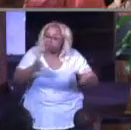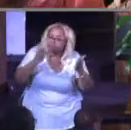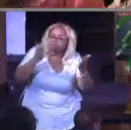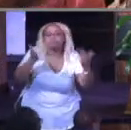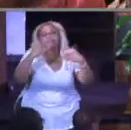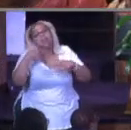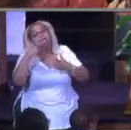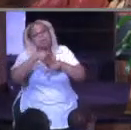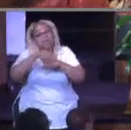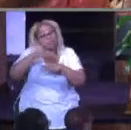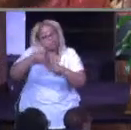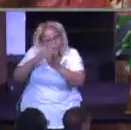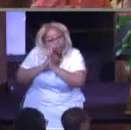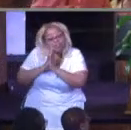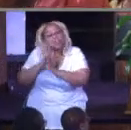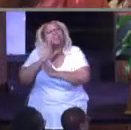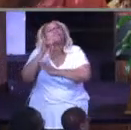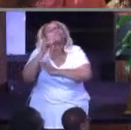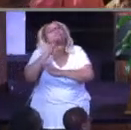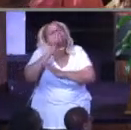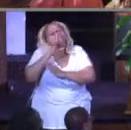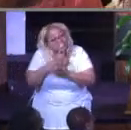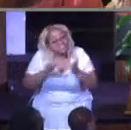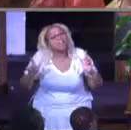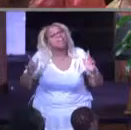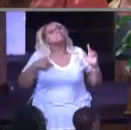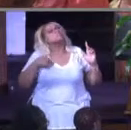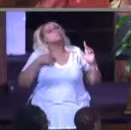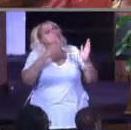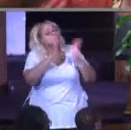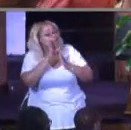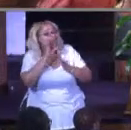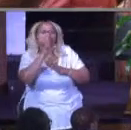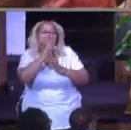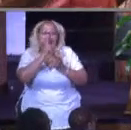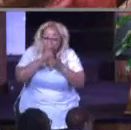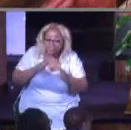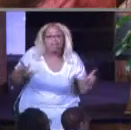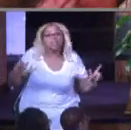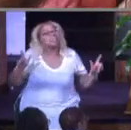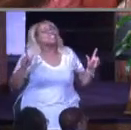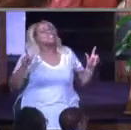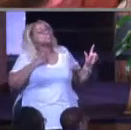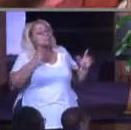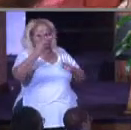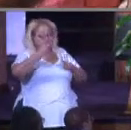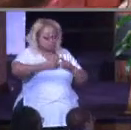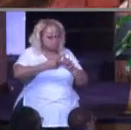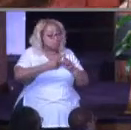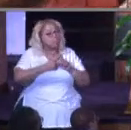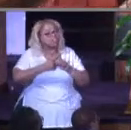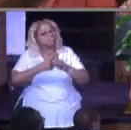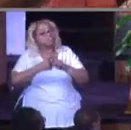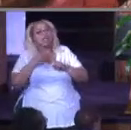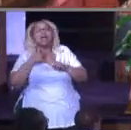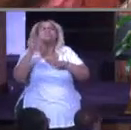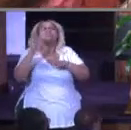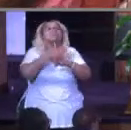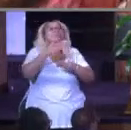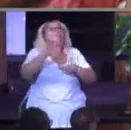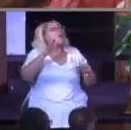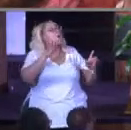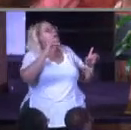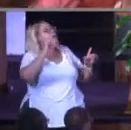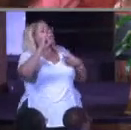kept encouraging me. Said, Patrick, we praying that you're going to get the Holy Ghost. Patrick, we praying that you're going to get the Holy Ghost. And after about 2 months, like I told you, I'm in the